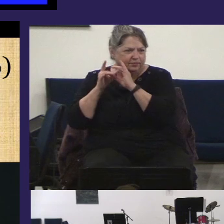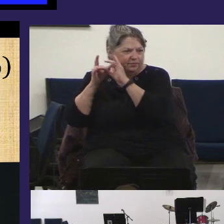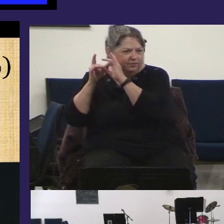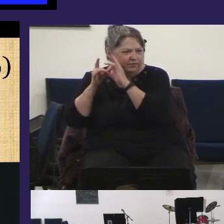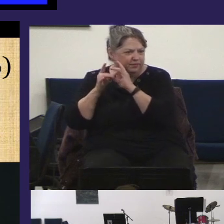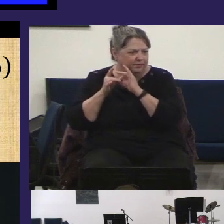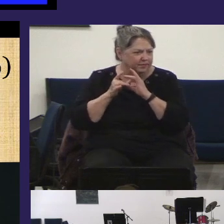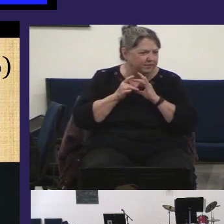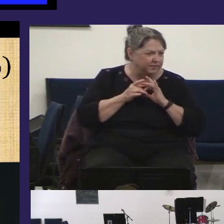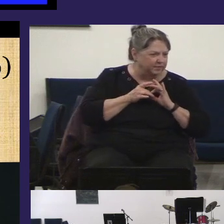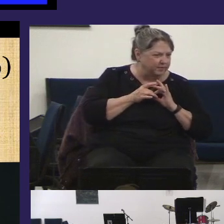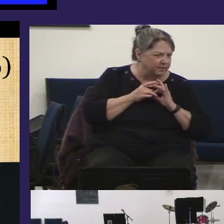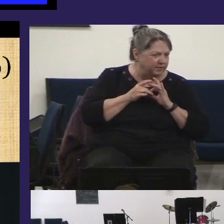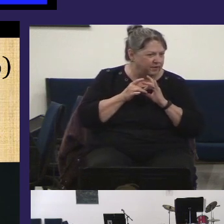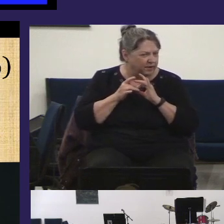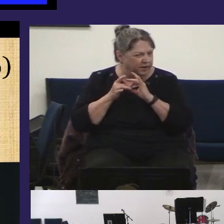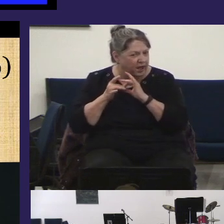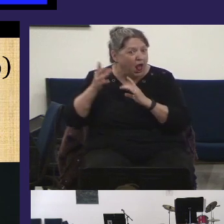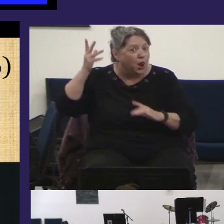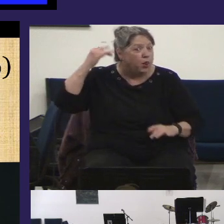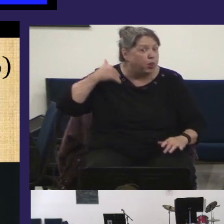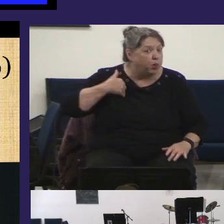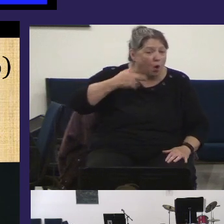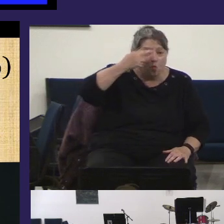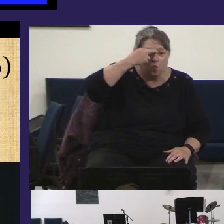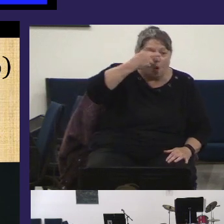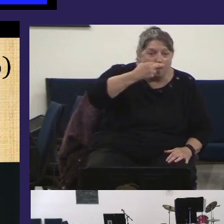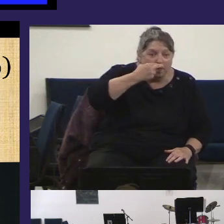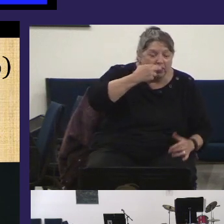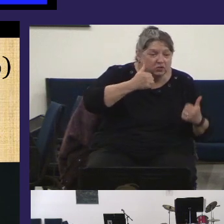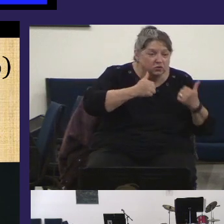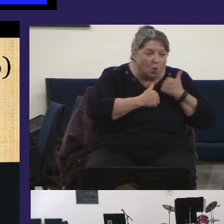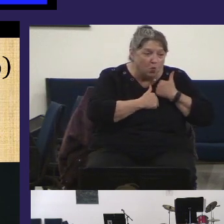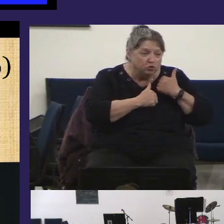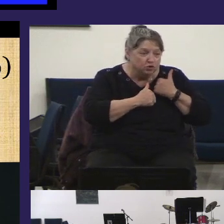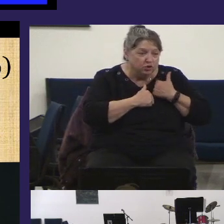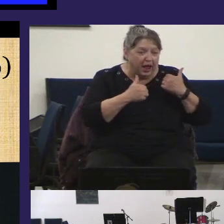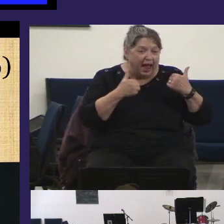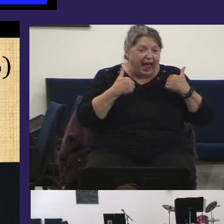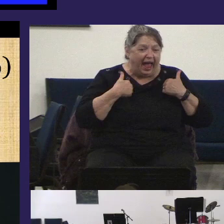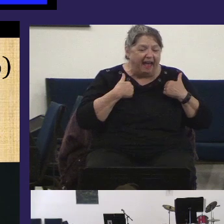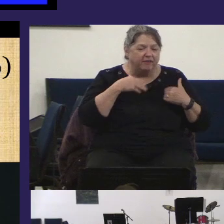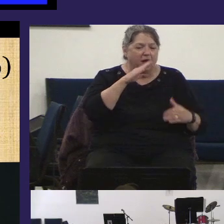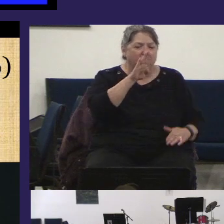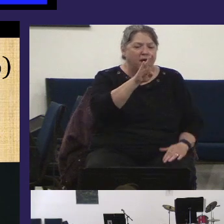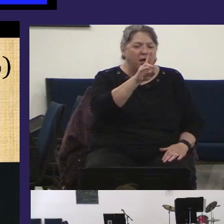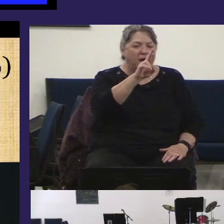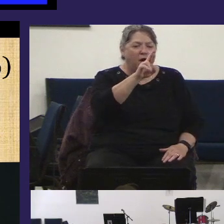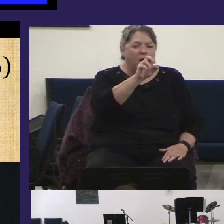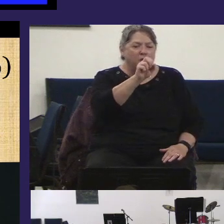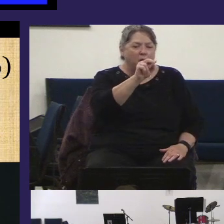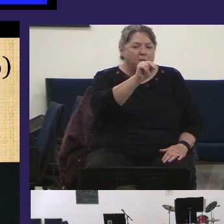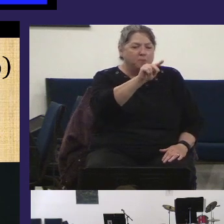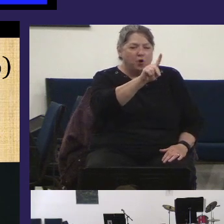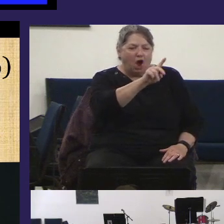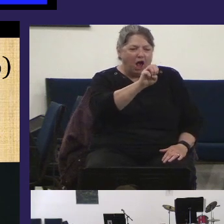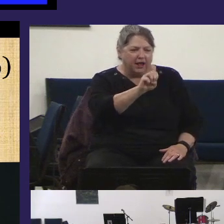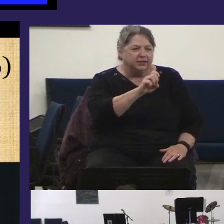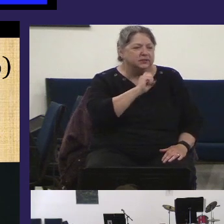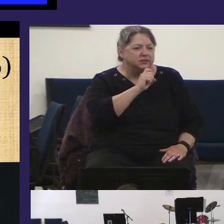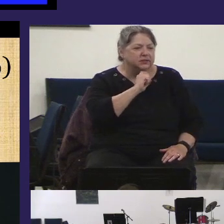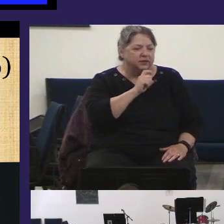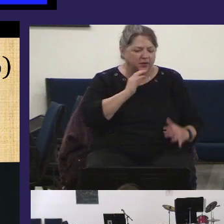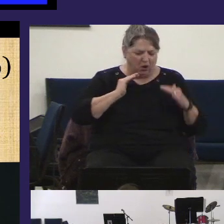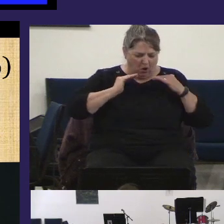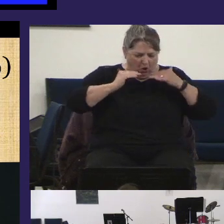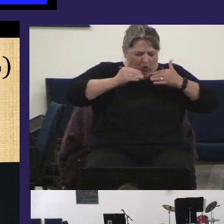breastplate, primarily made of bronze and backed with leather, was worn around the chest, protecting